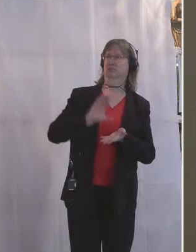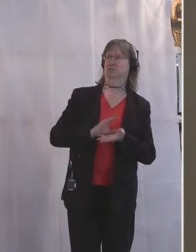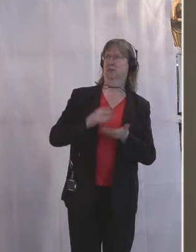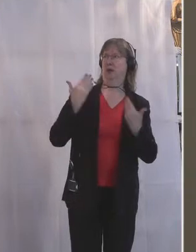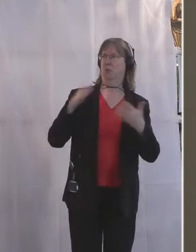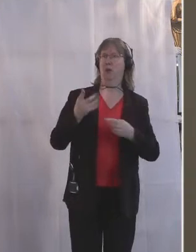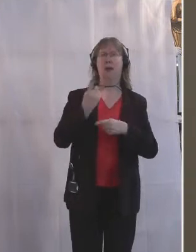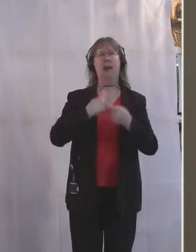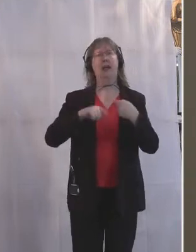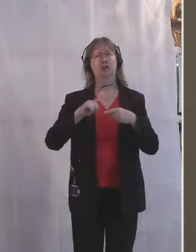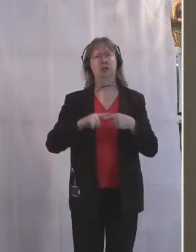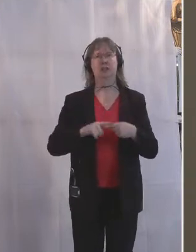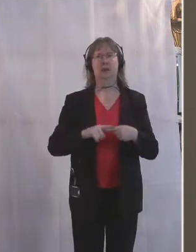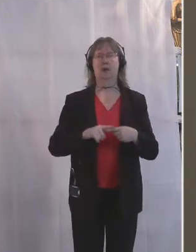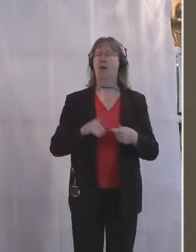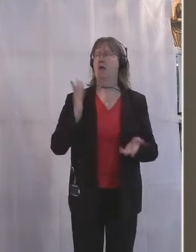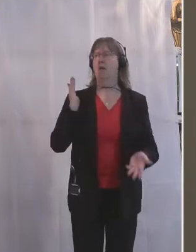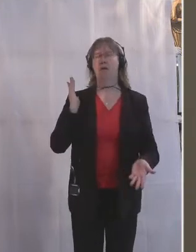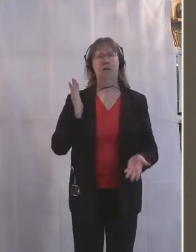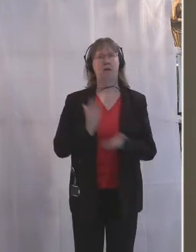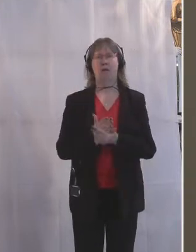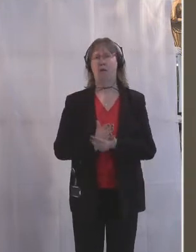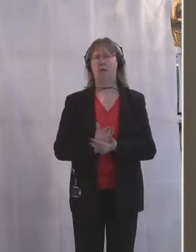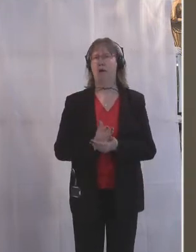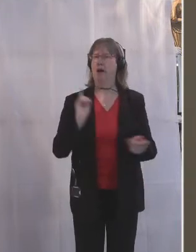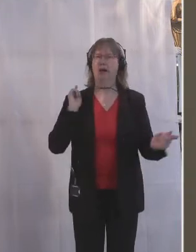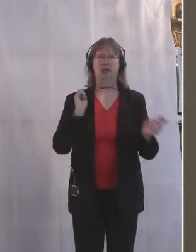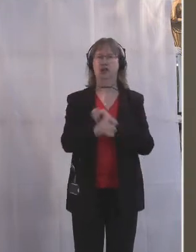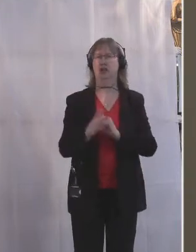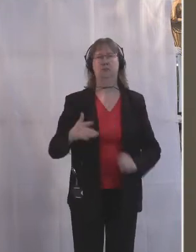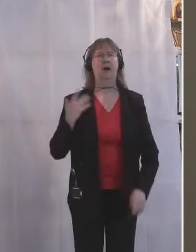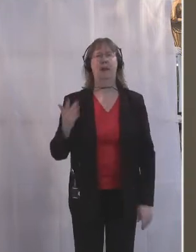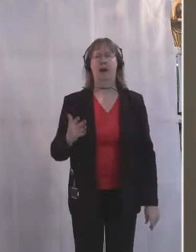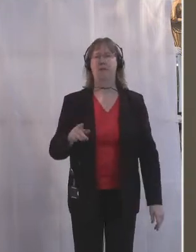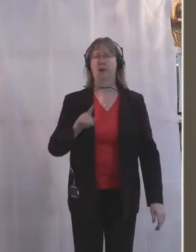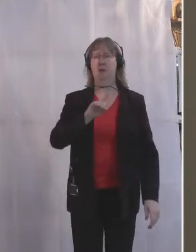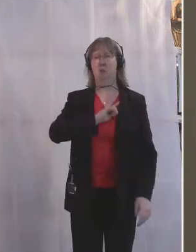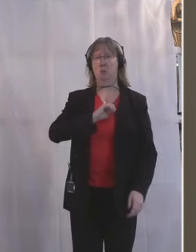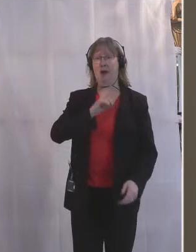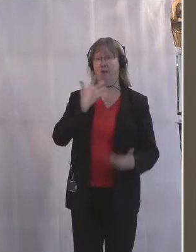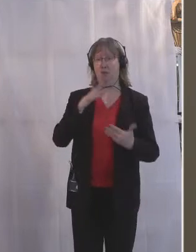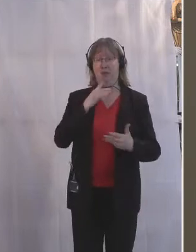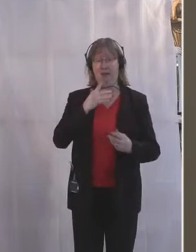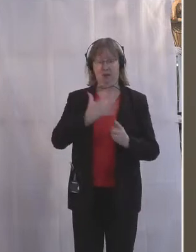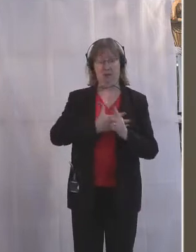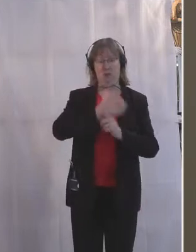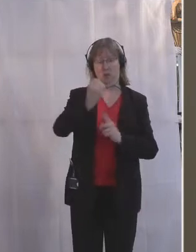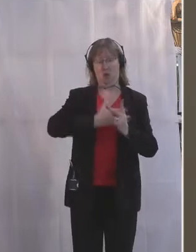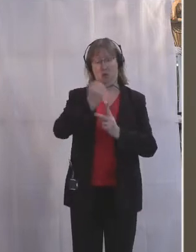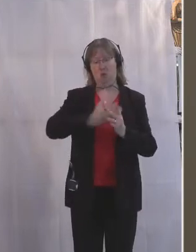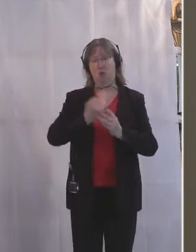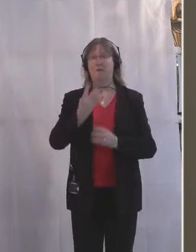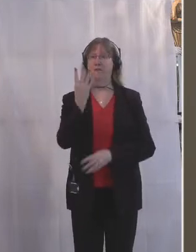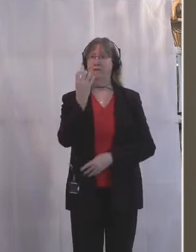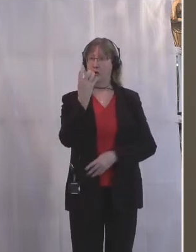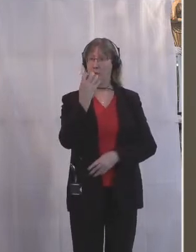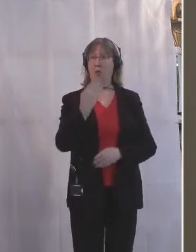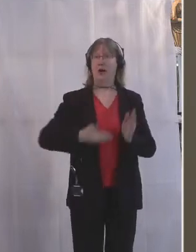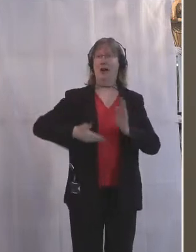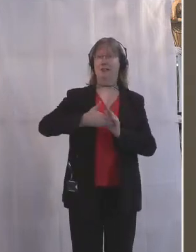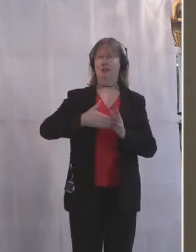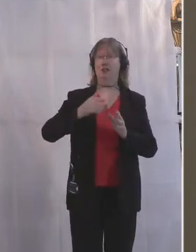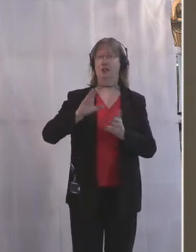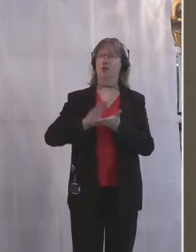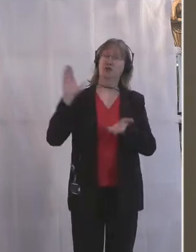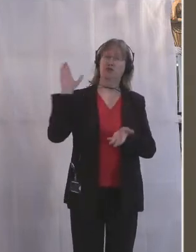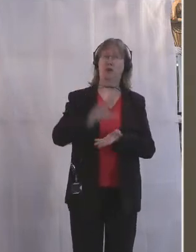been utterly transformative. We've subsequently won 4 additional Innovate UK grants. So